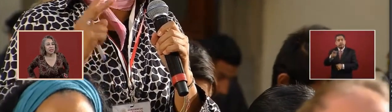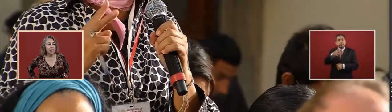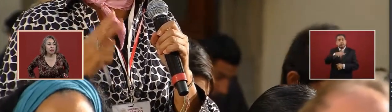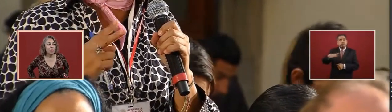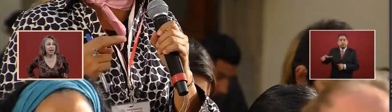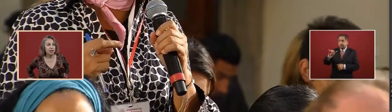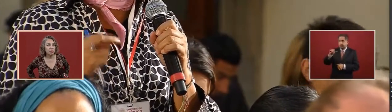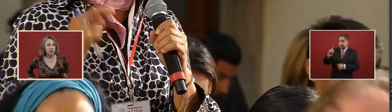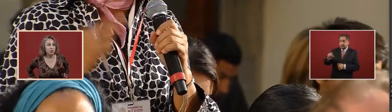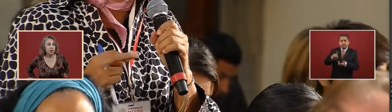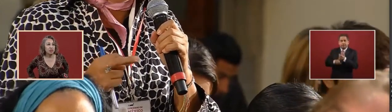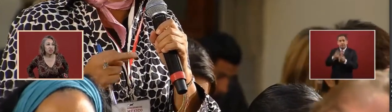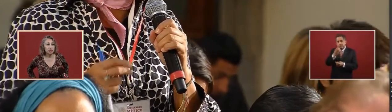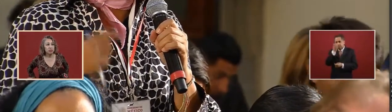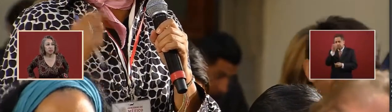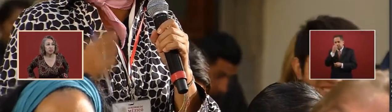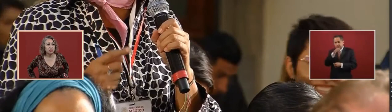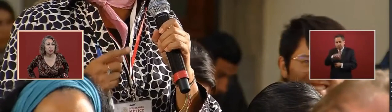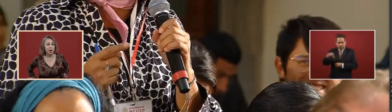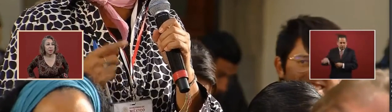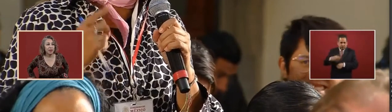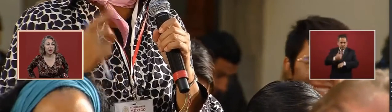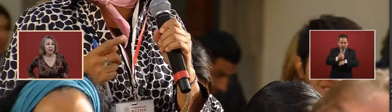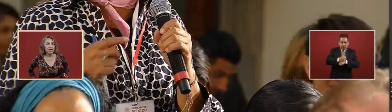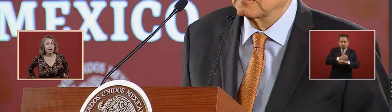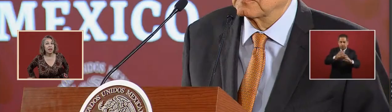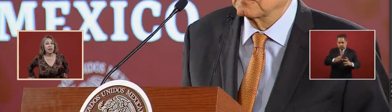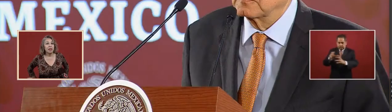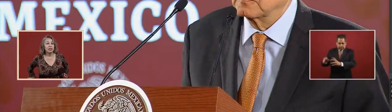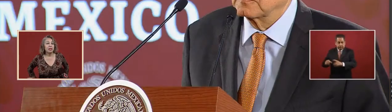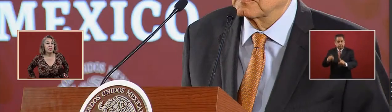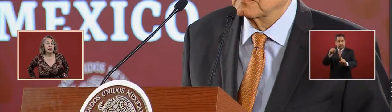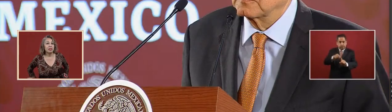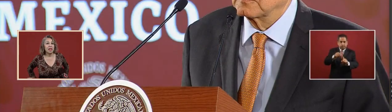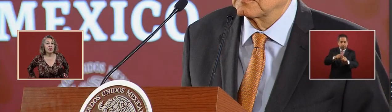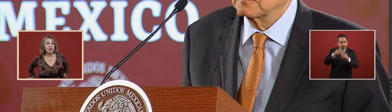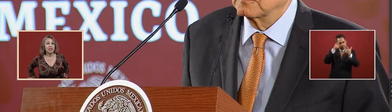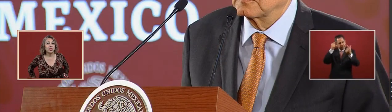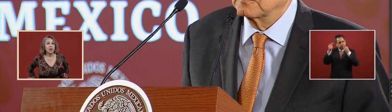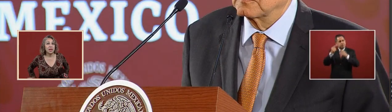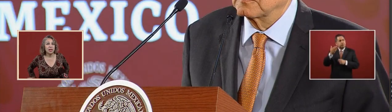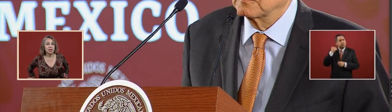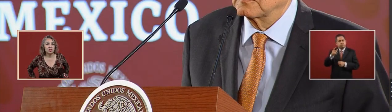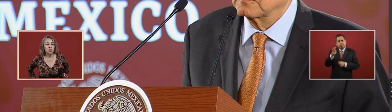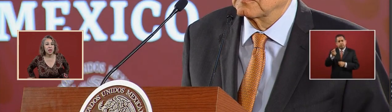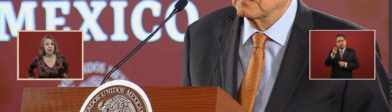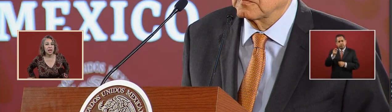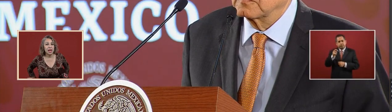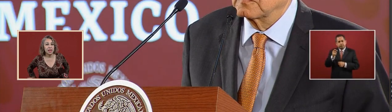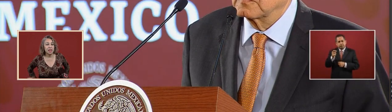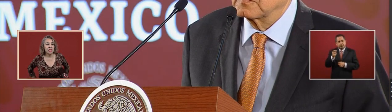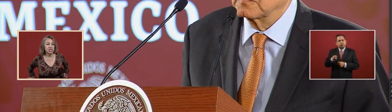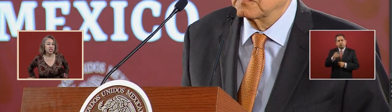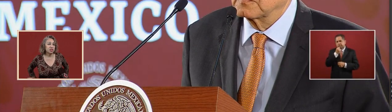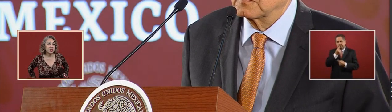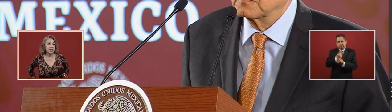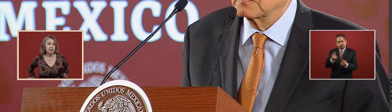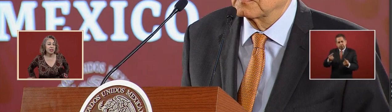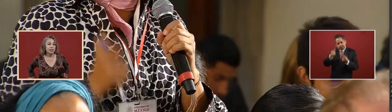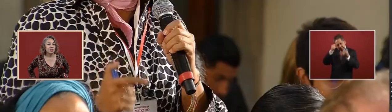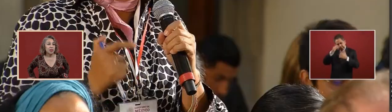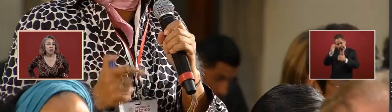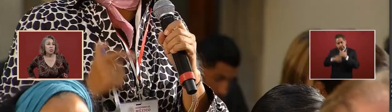great abandonment where there's two schools, primary. They graduated 29